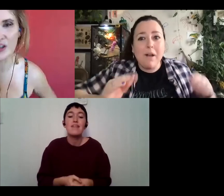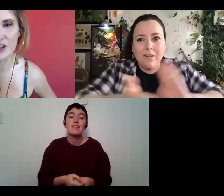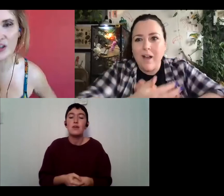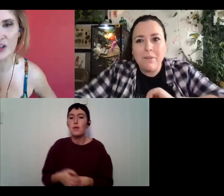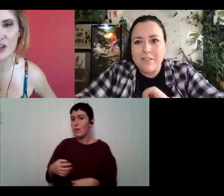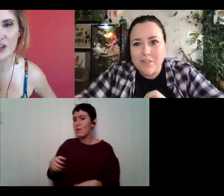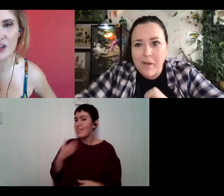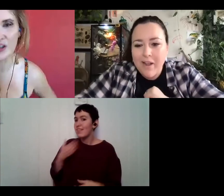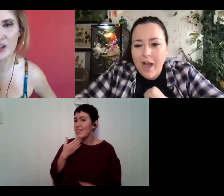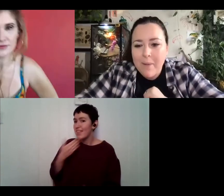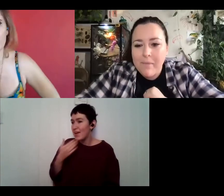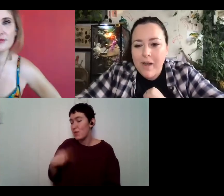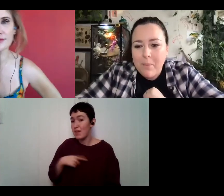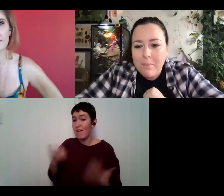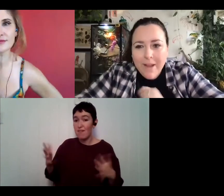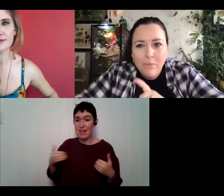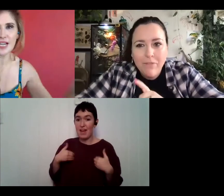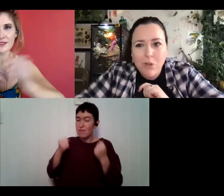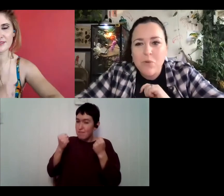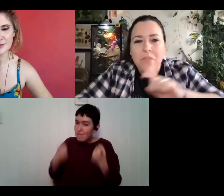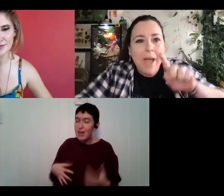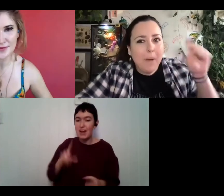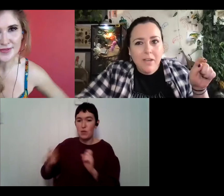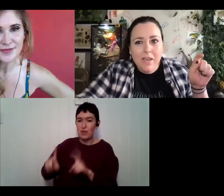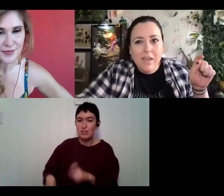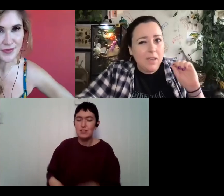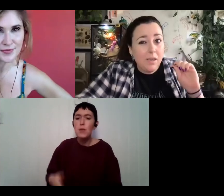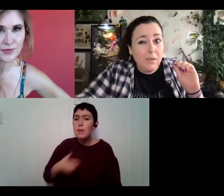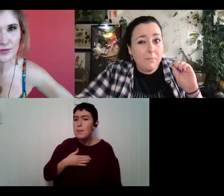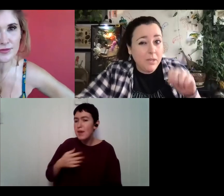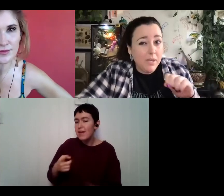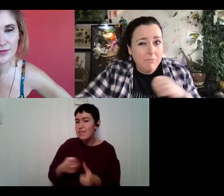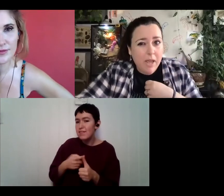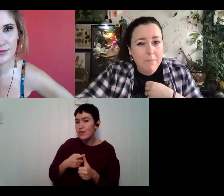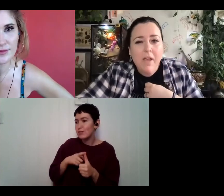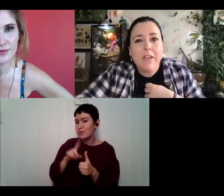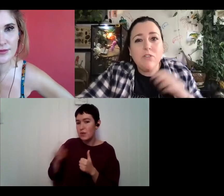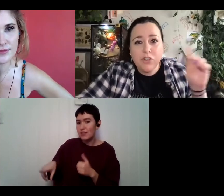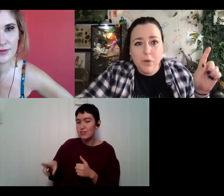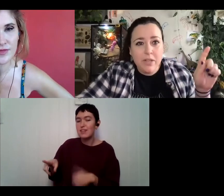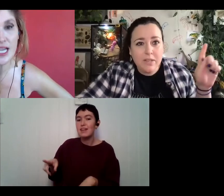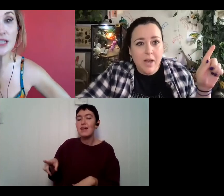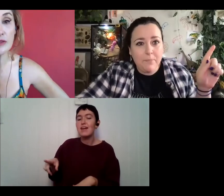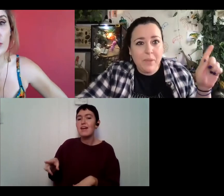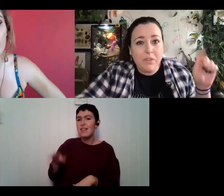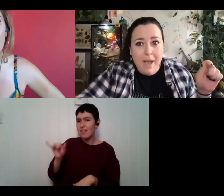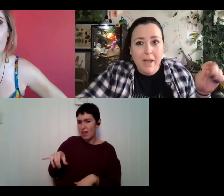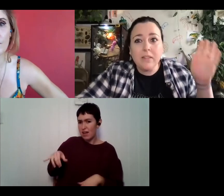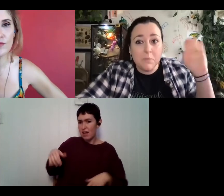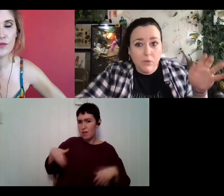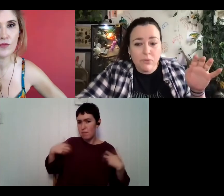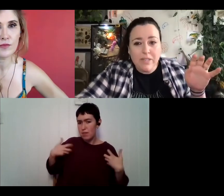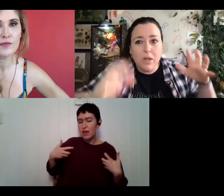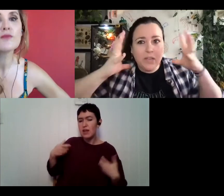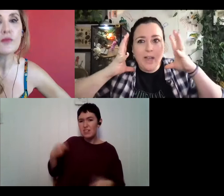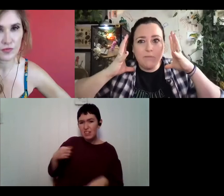questions, so buckle up. Let's do it. My first question, that monkey ape that you just showed us, there was a pet,